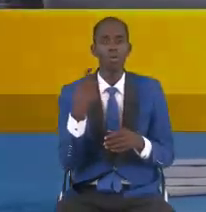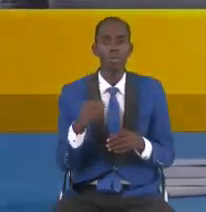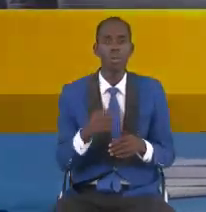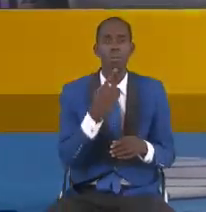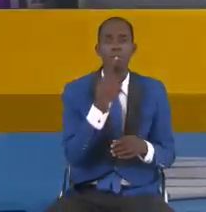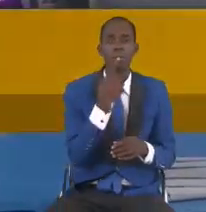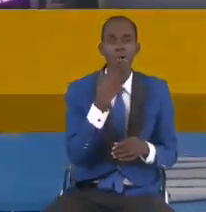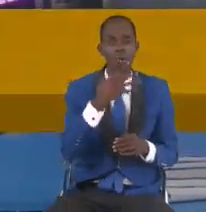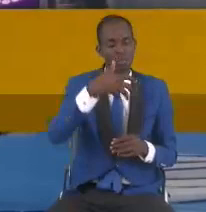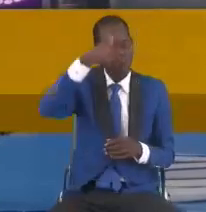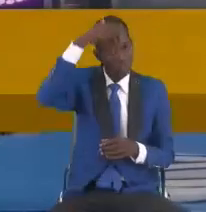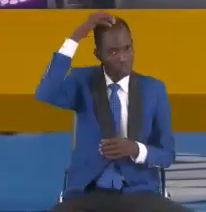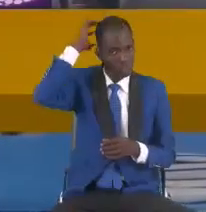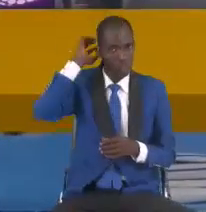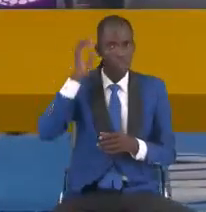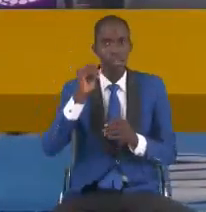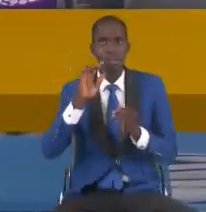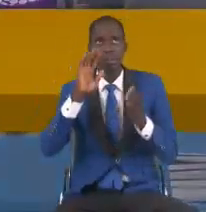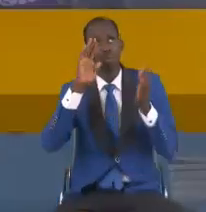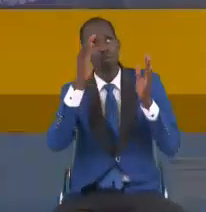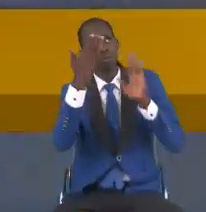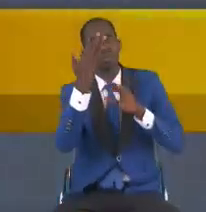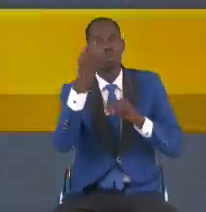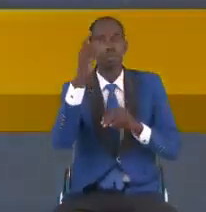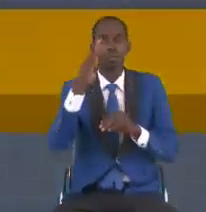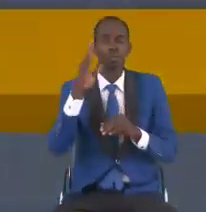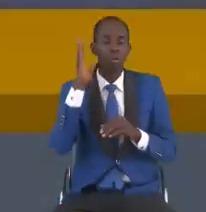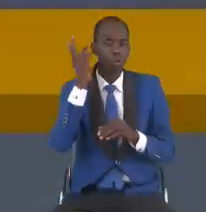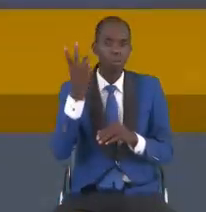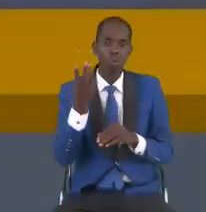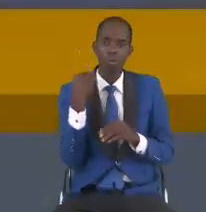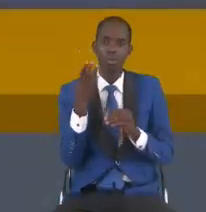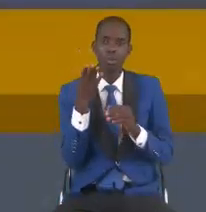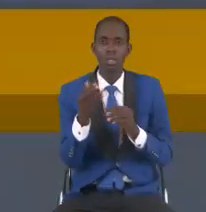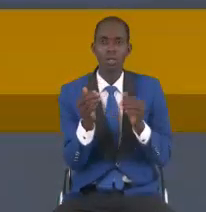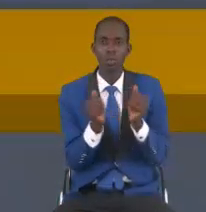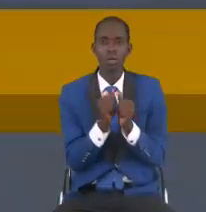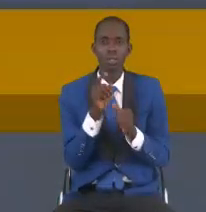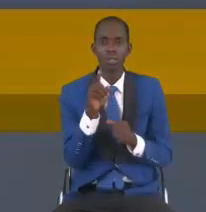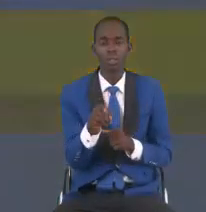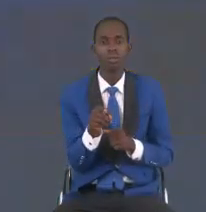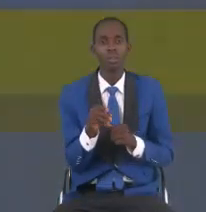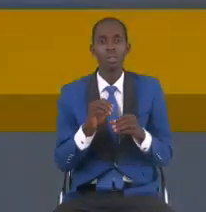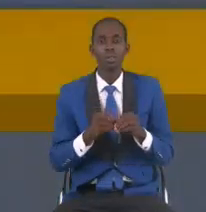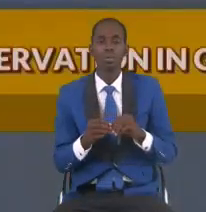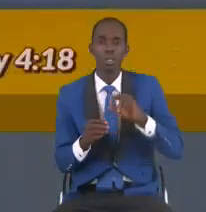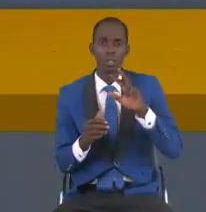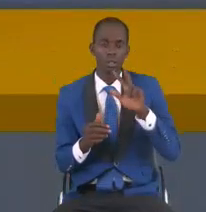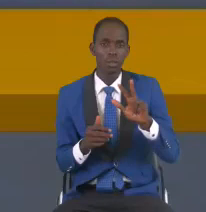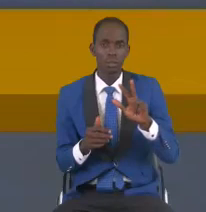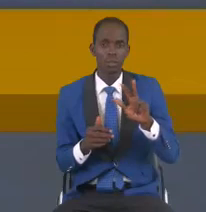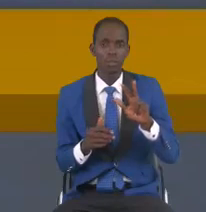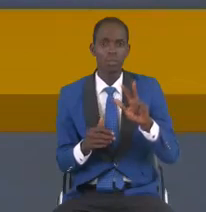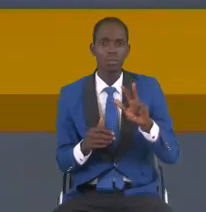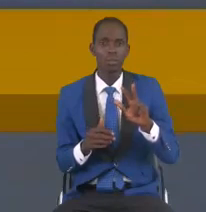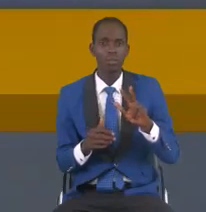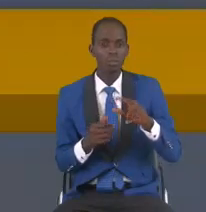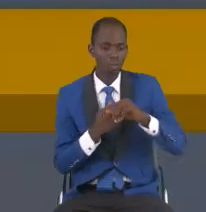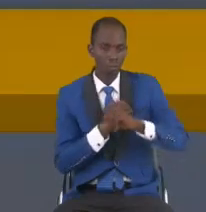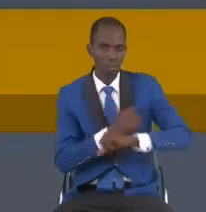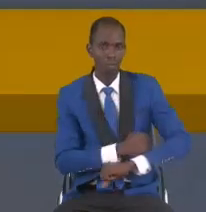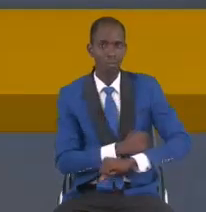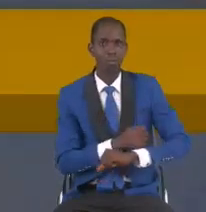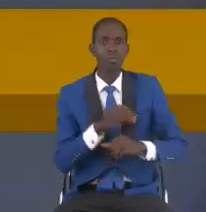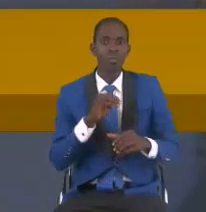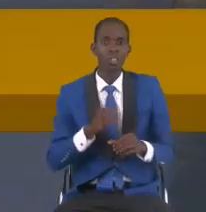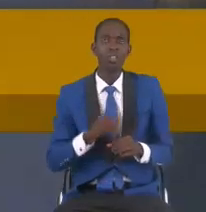The presence of God was there with him. Number three, preservation in God. Preservation in God, it